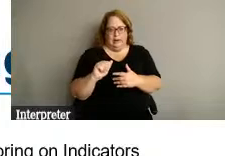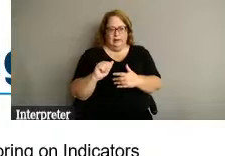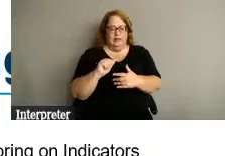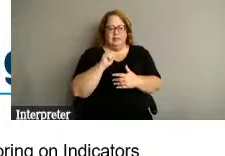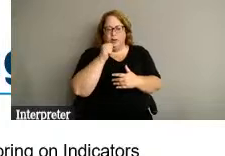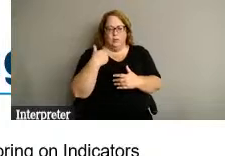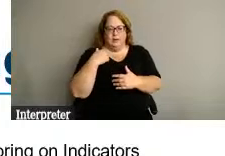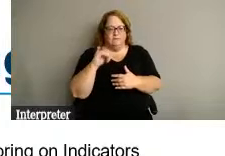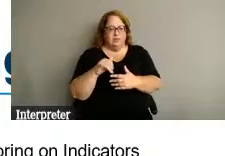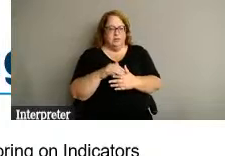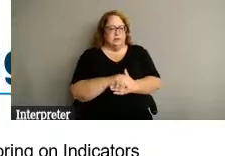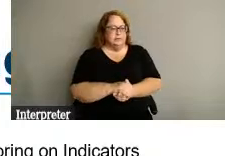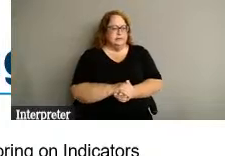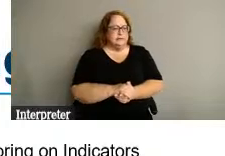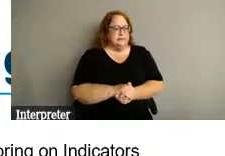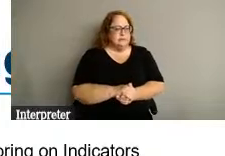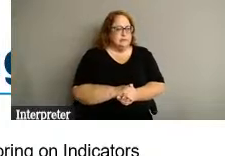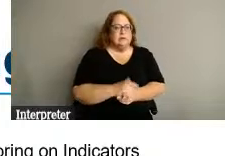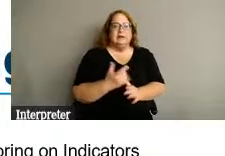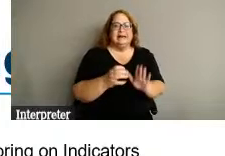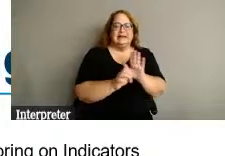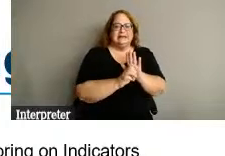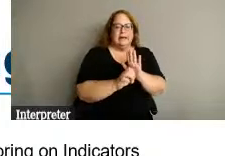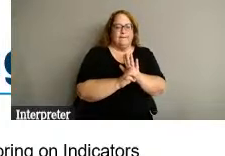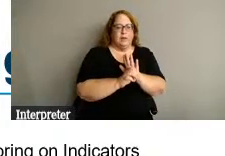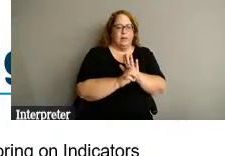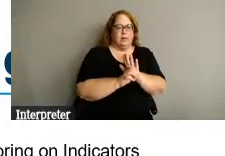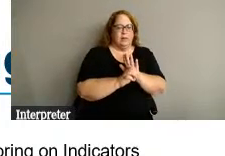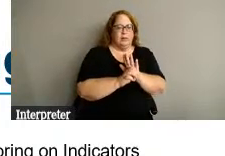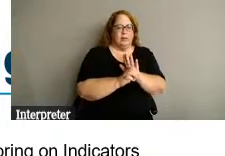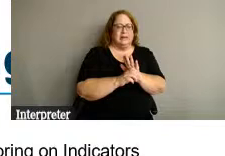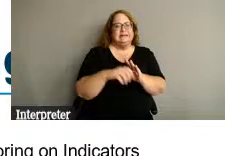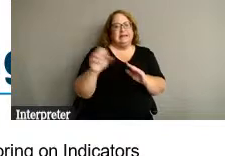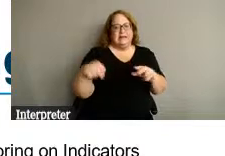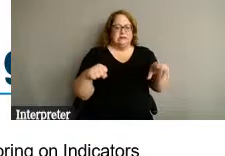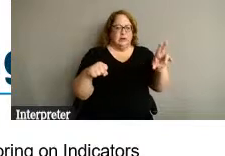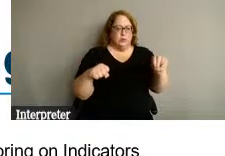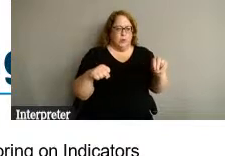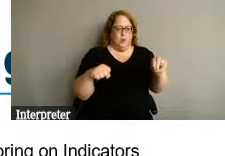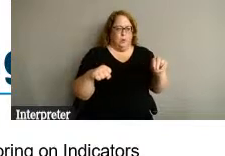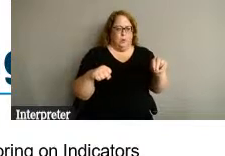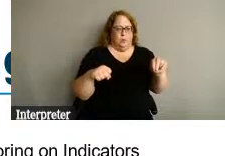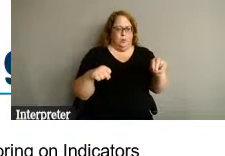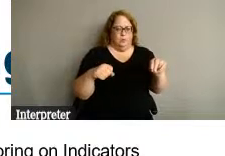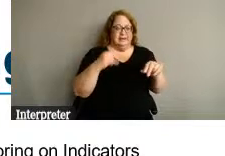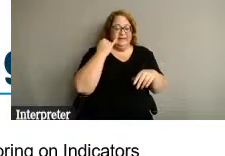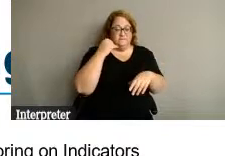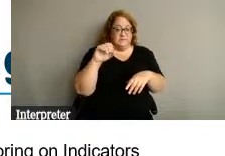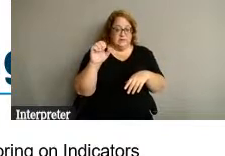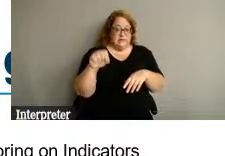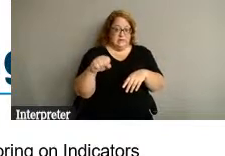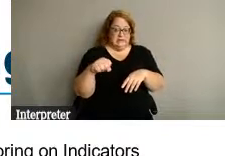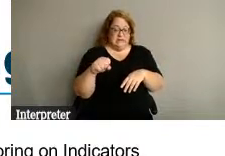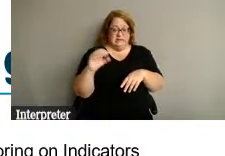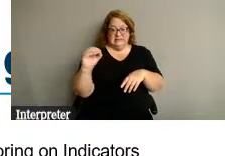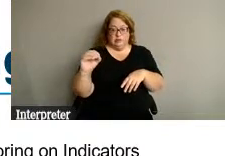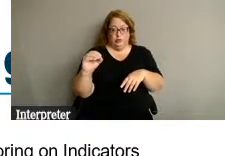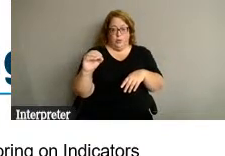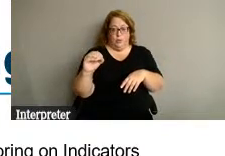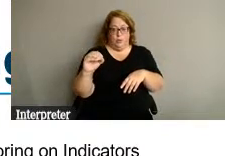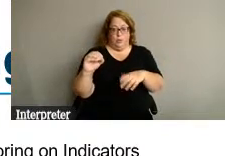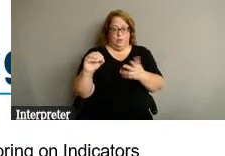They don't have that. An example of ordinal data is yes and no. So if yes is